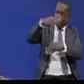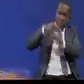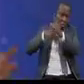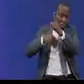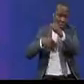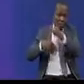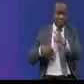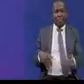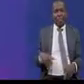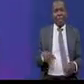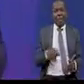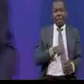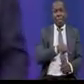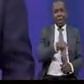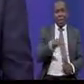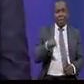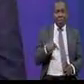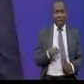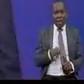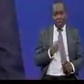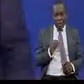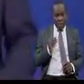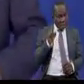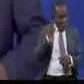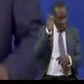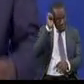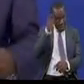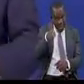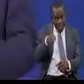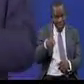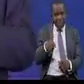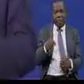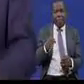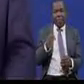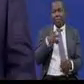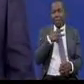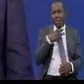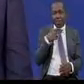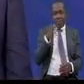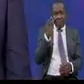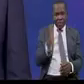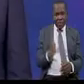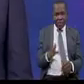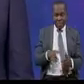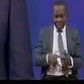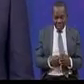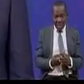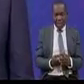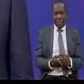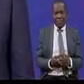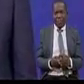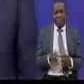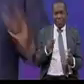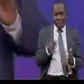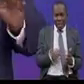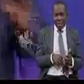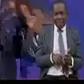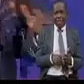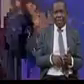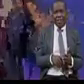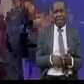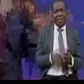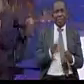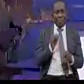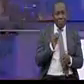me to, in 1973, he gave me a teacher. And